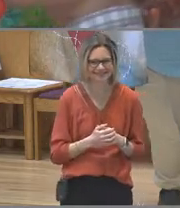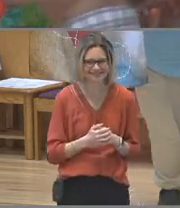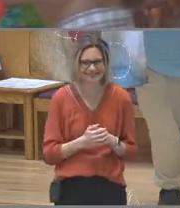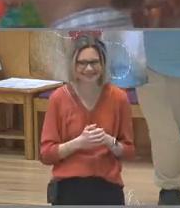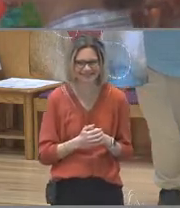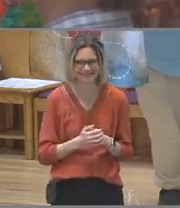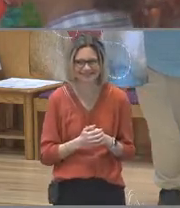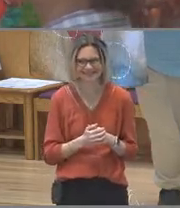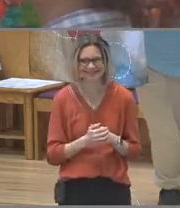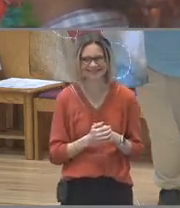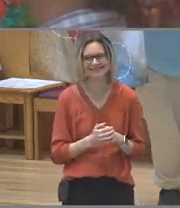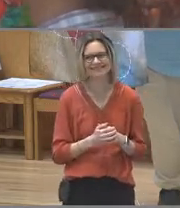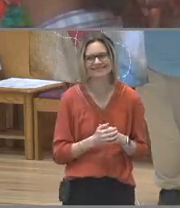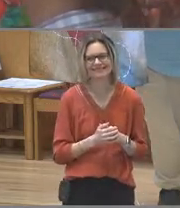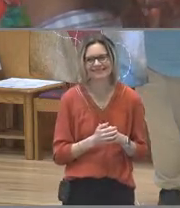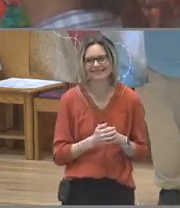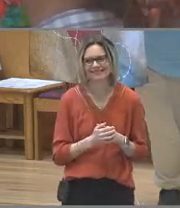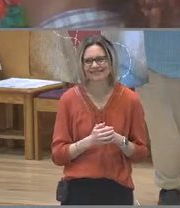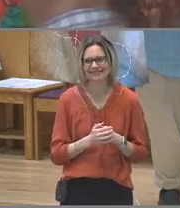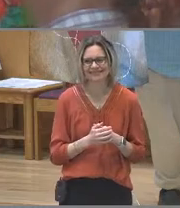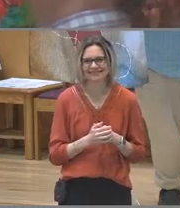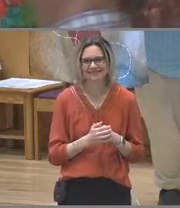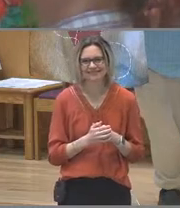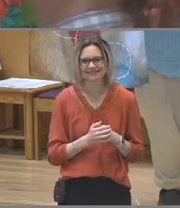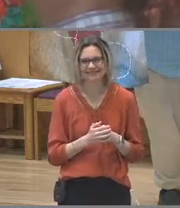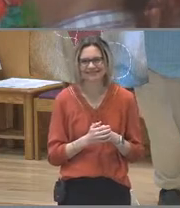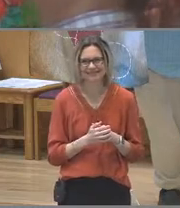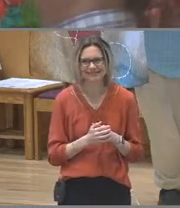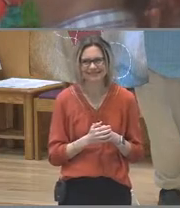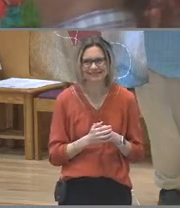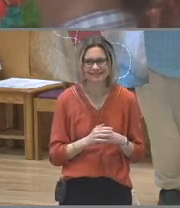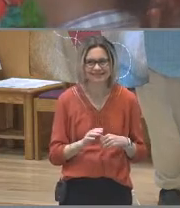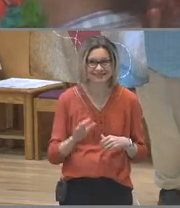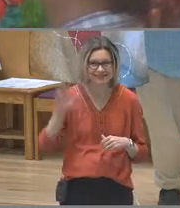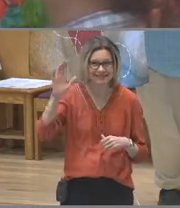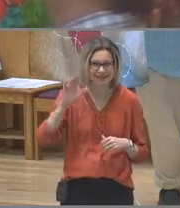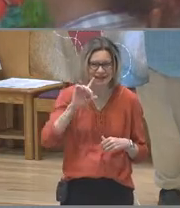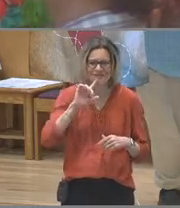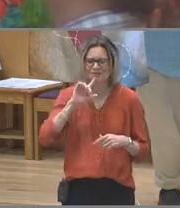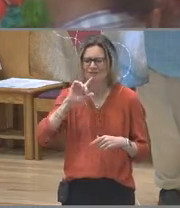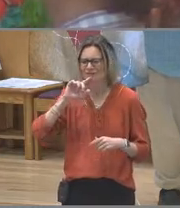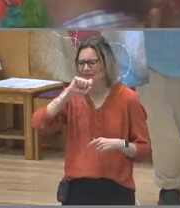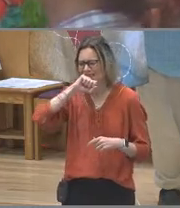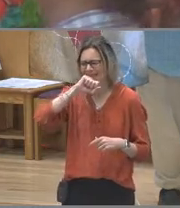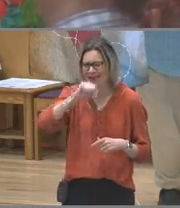Well, raise your hand halfway if you really like vegetables.